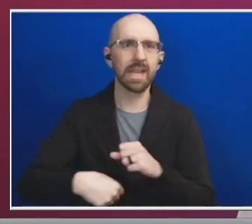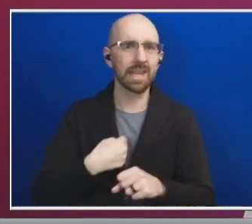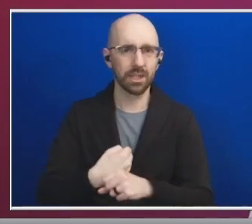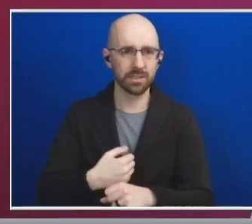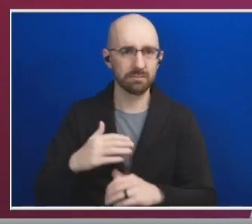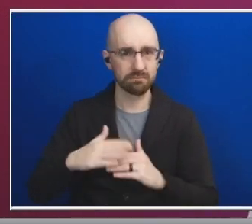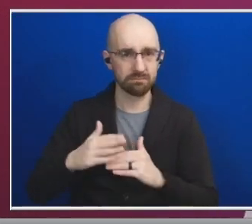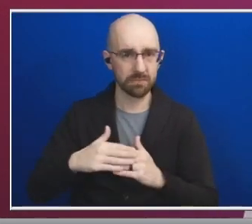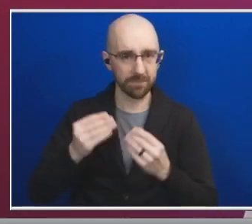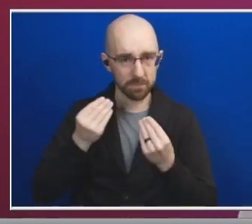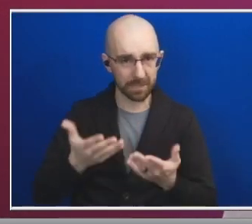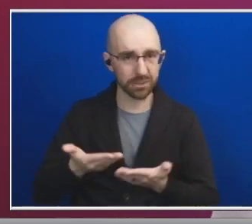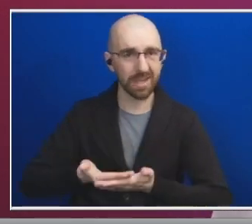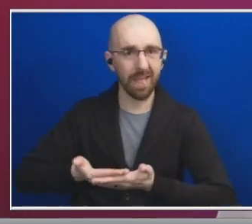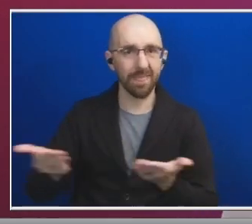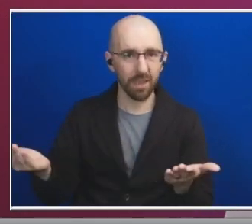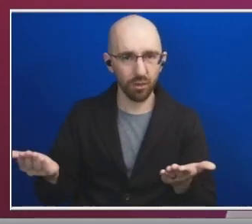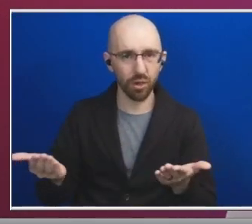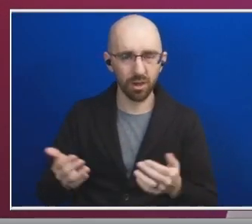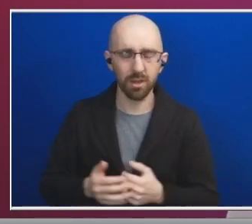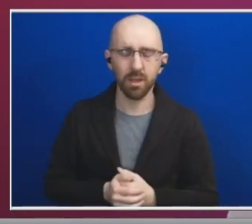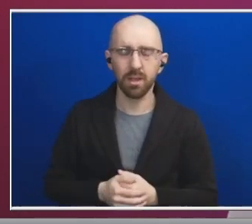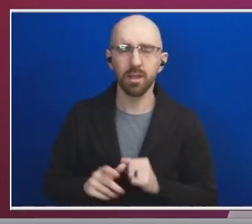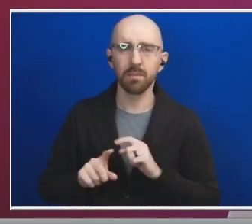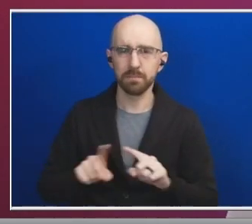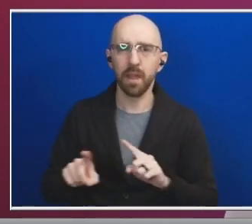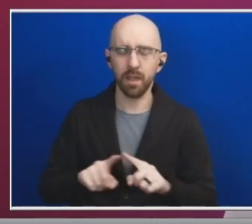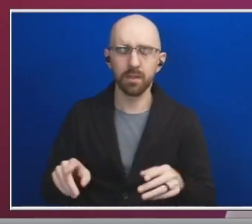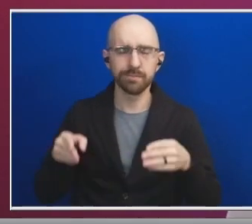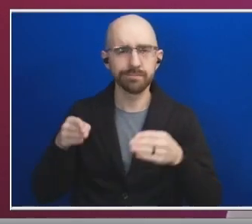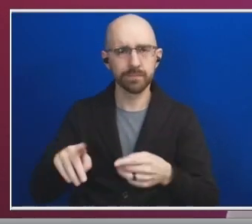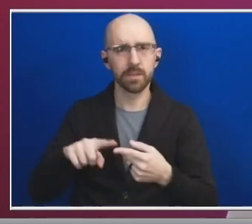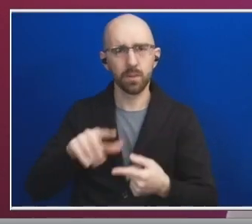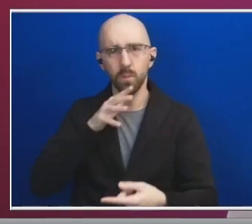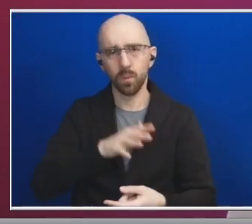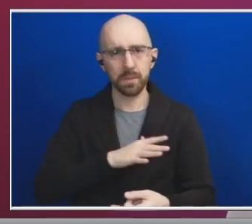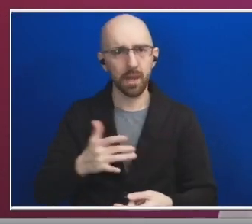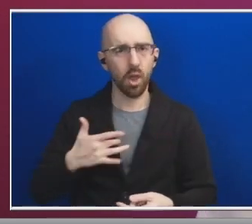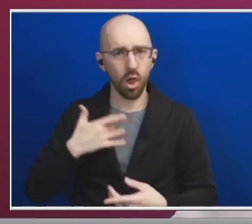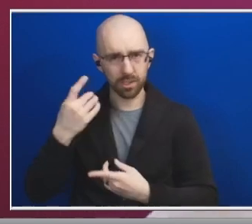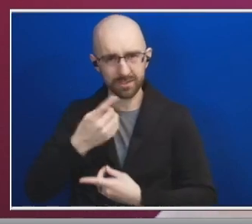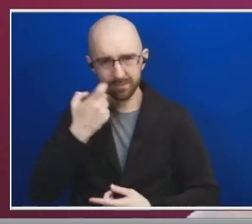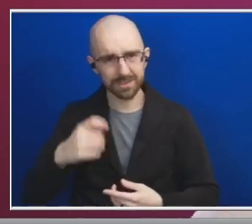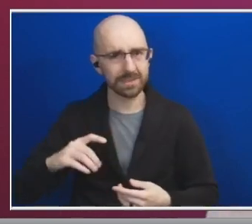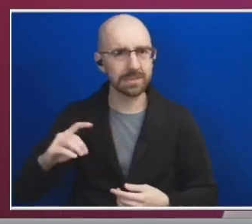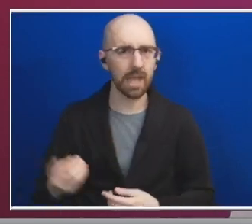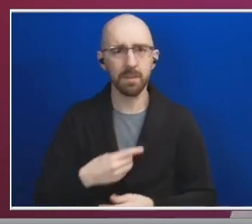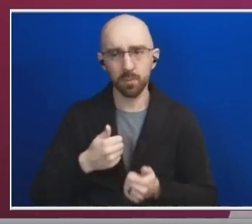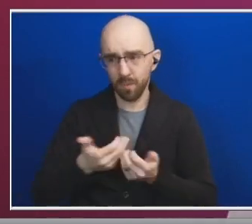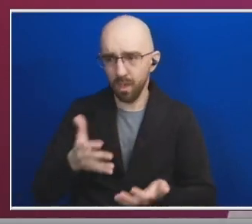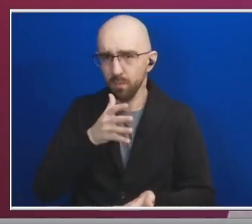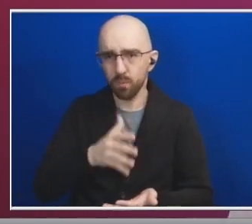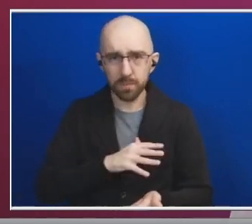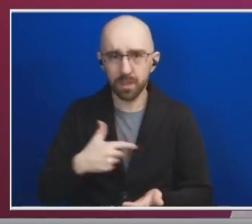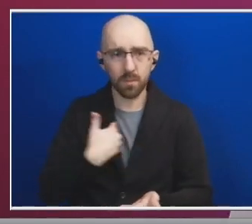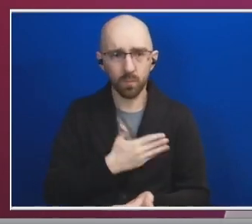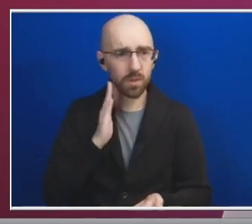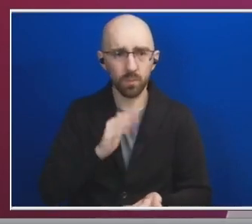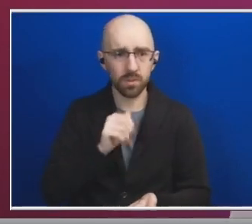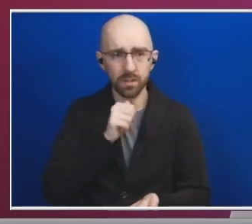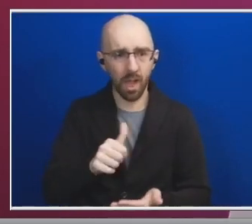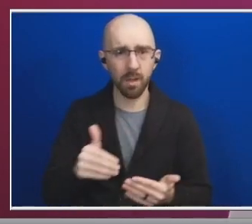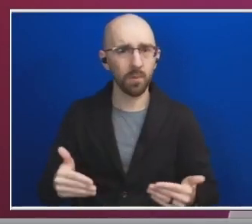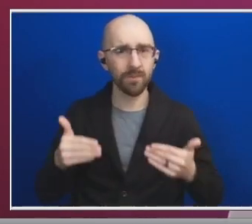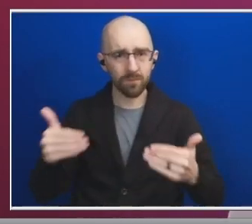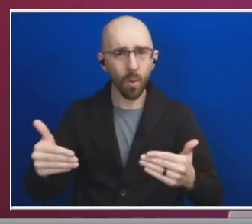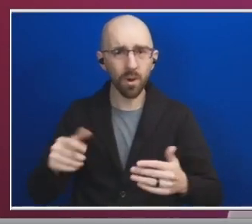there, but it is dedicated to women in heart disease, because damn it, without women, we're not going to move forward in a positive way.